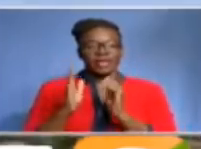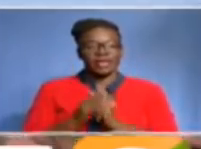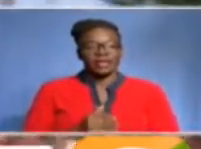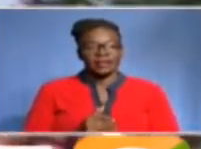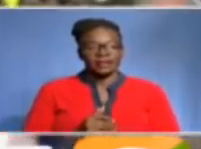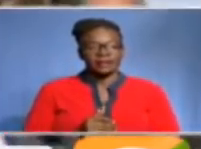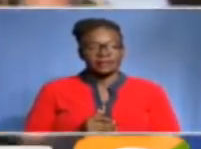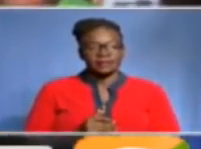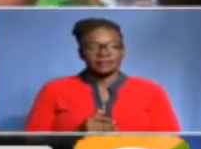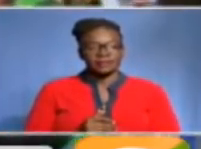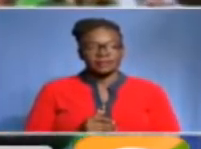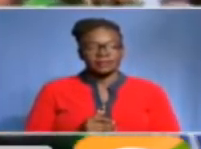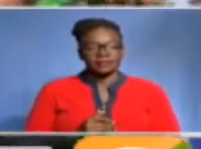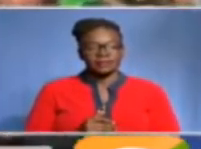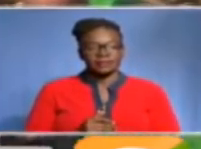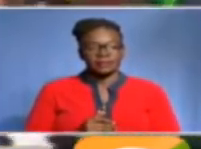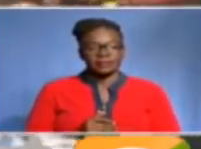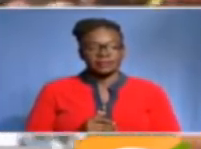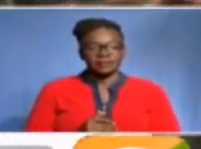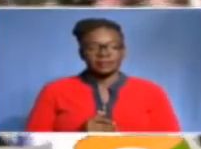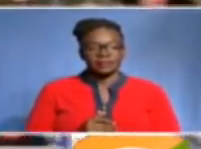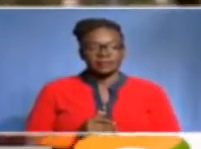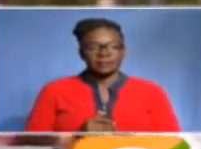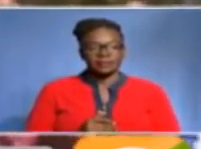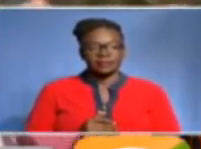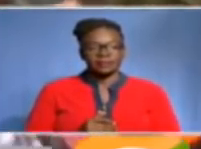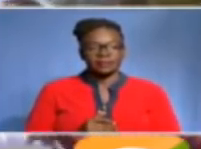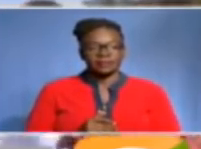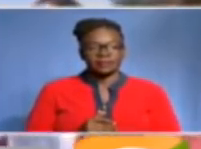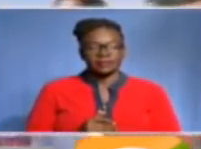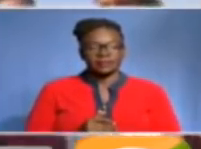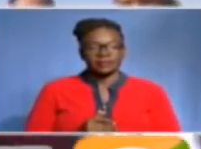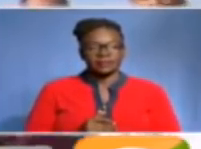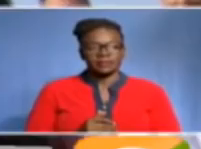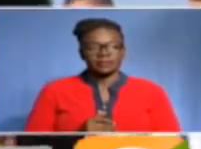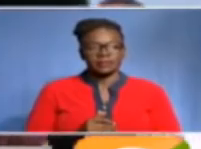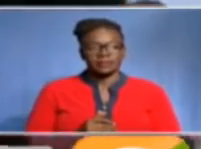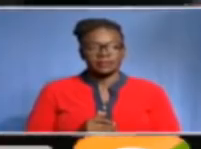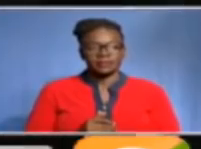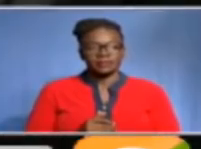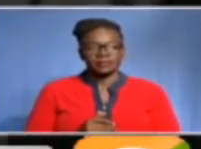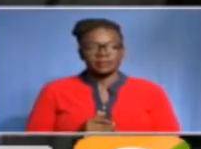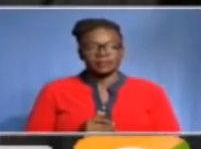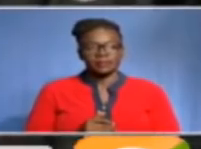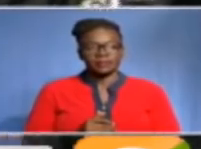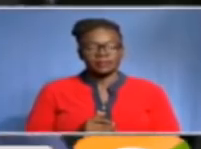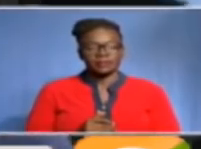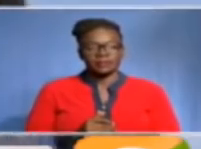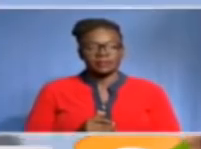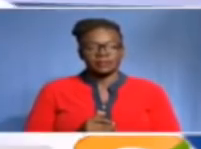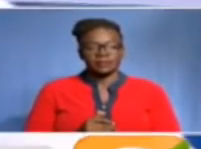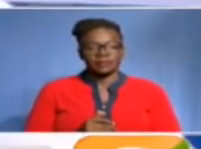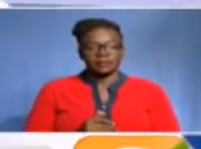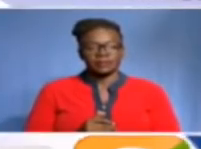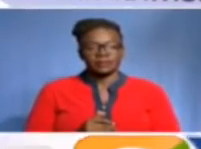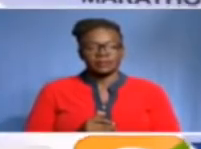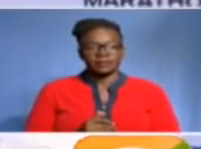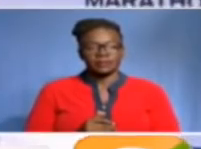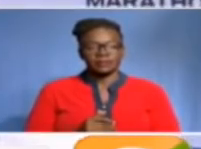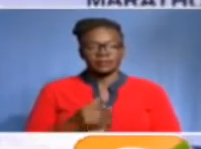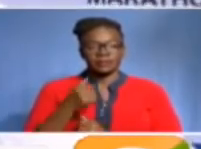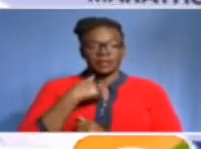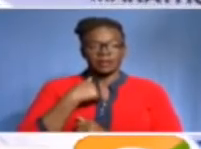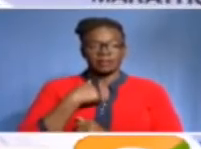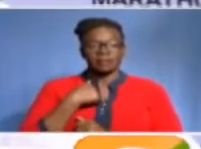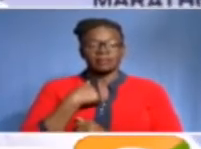1 minute and 17 seconds, Patrick Sang, his coach, his companion, for run after run, race. I had a great